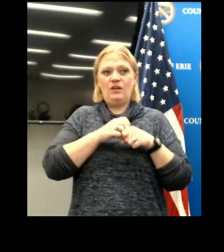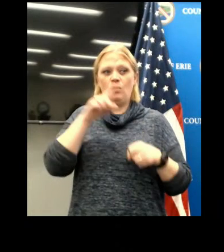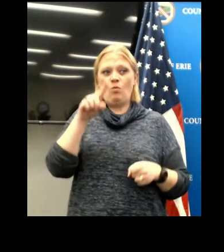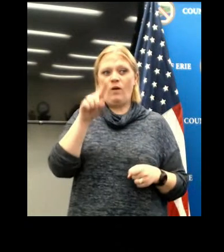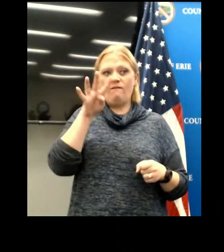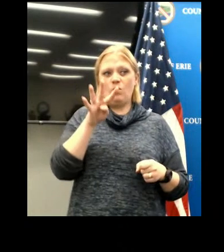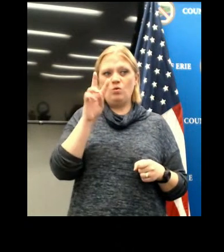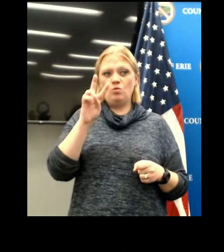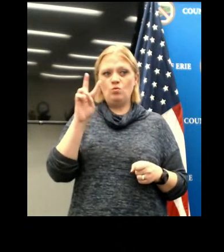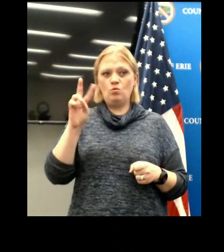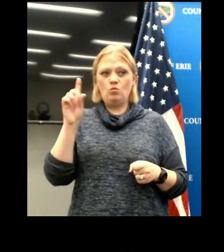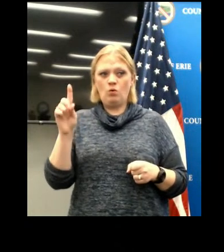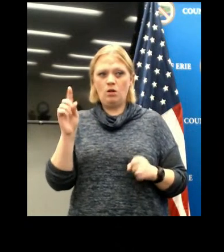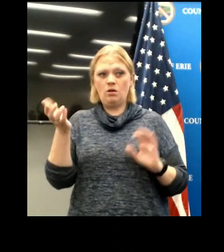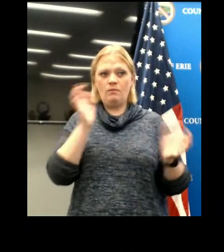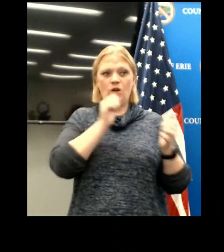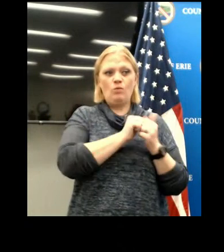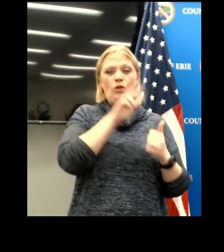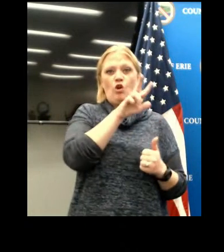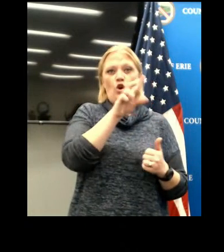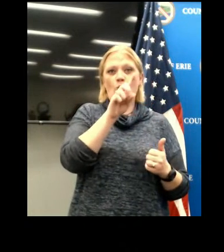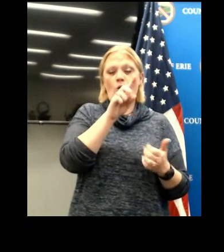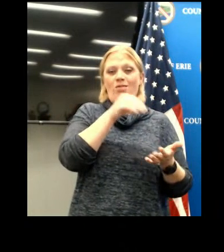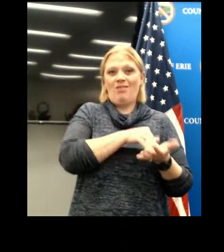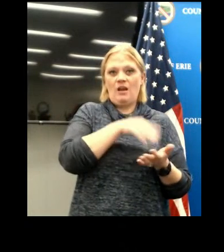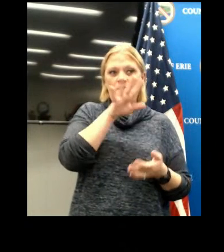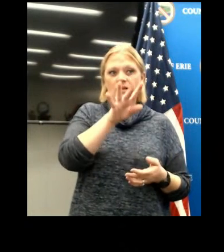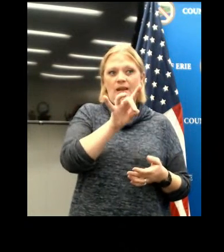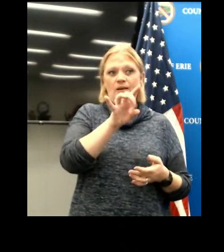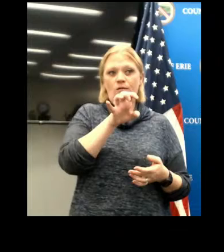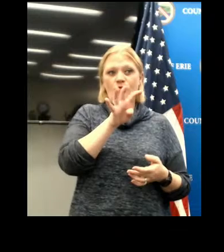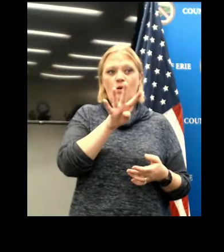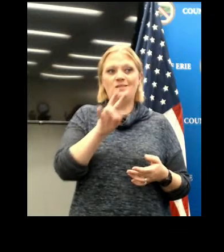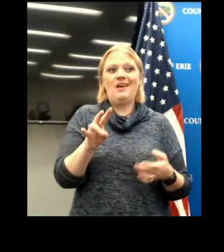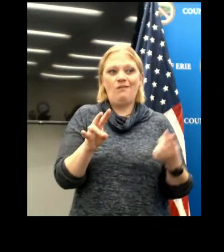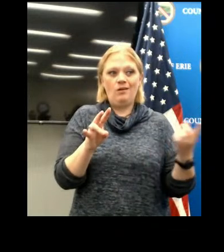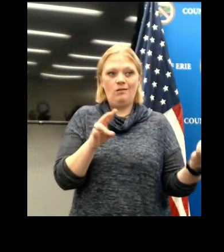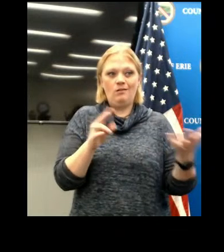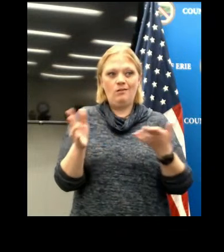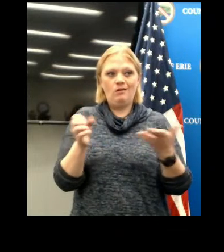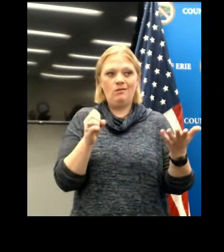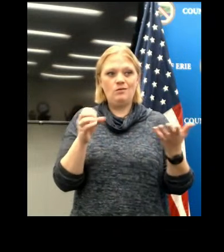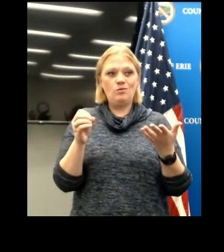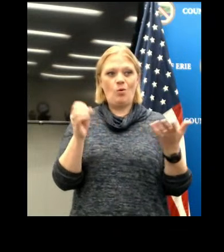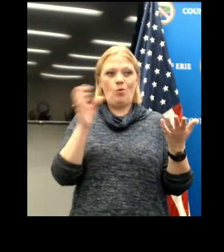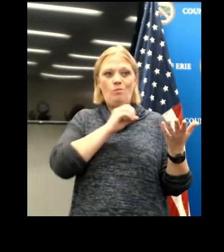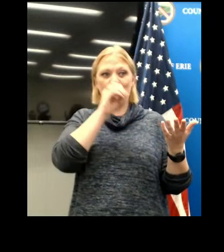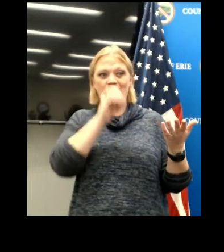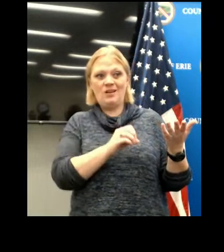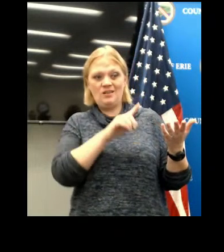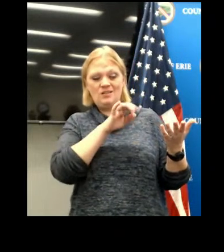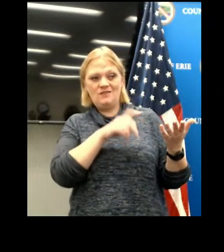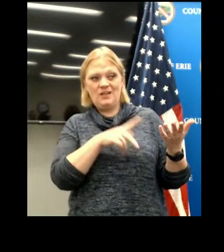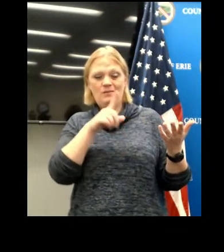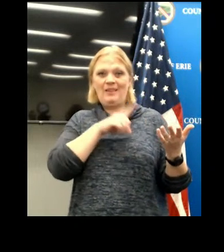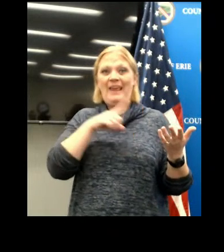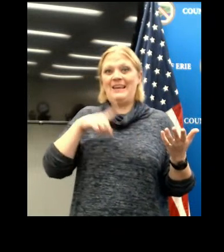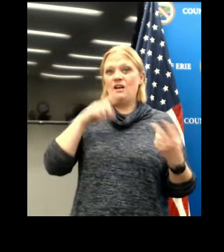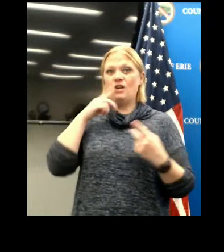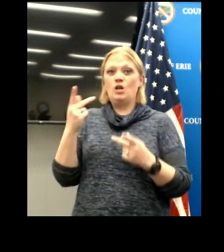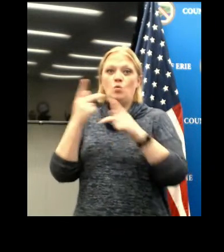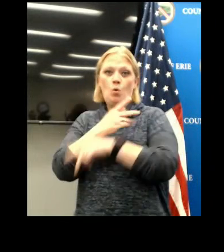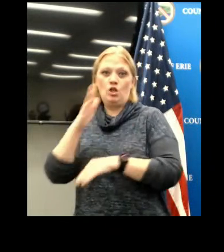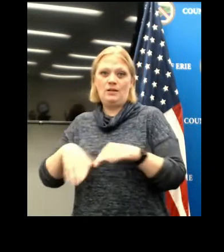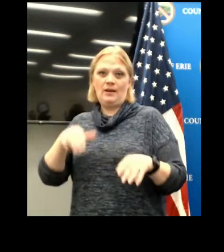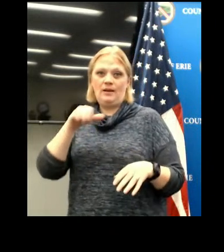zip code versus 31,847. So as a percentage of that zip code's population, Lancaster is actually worse than Amherst